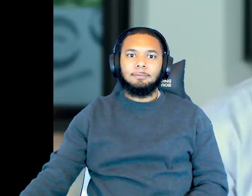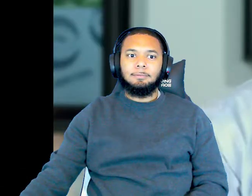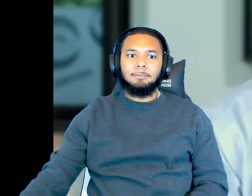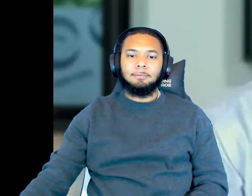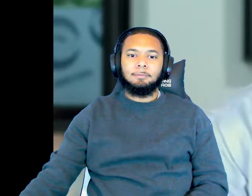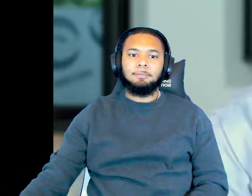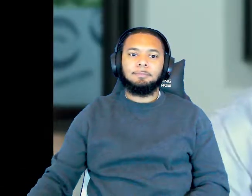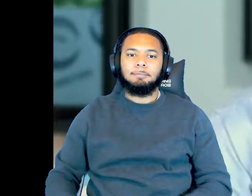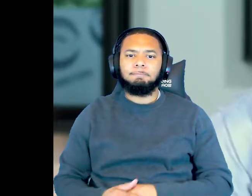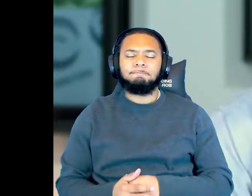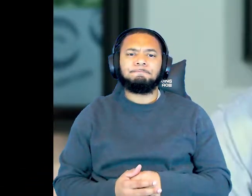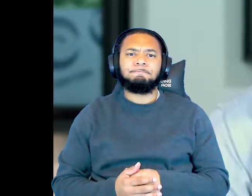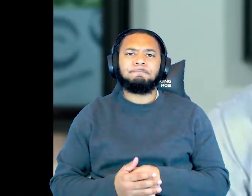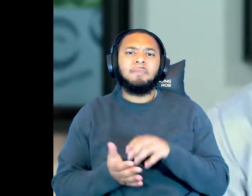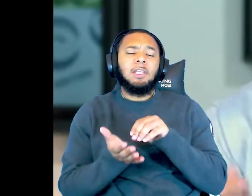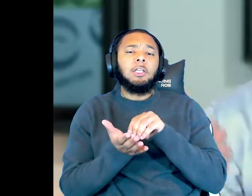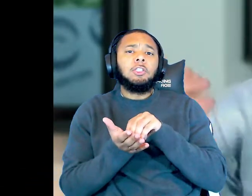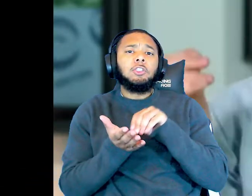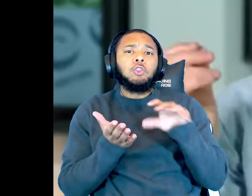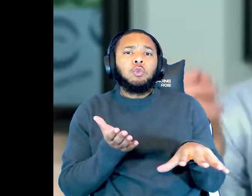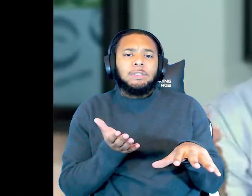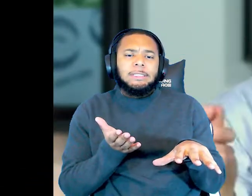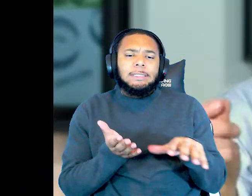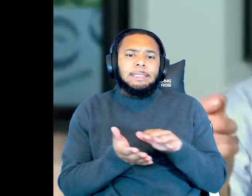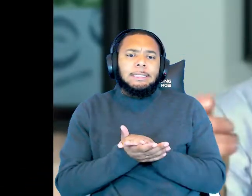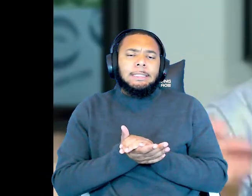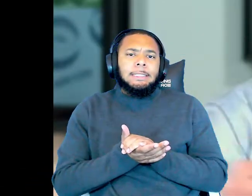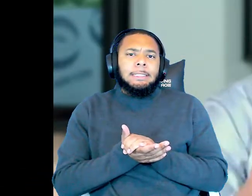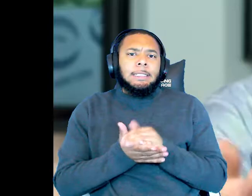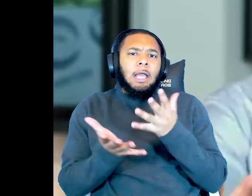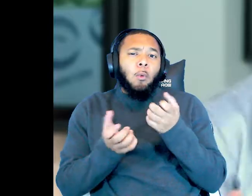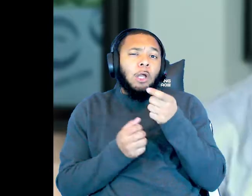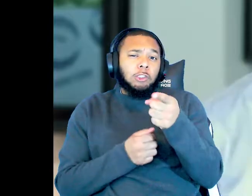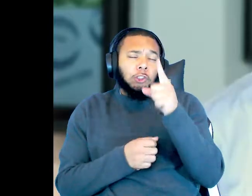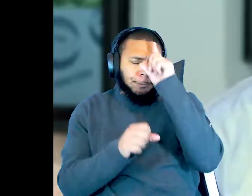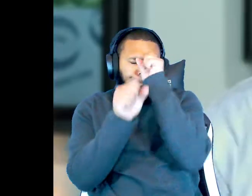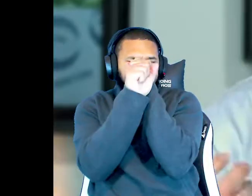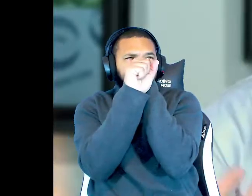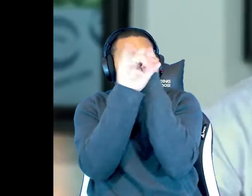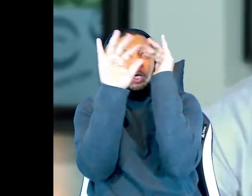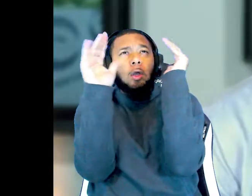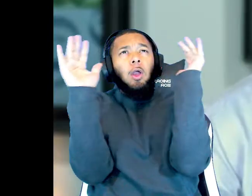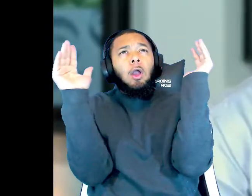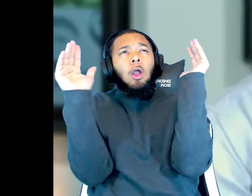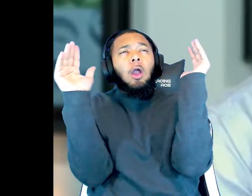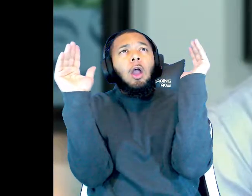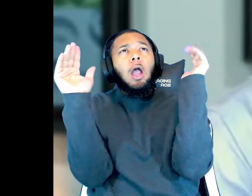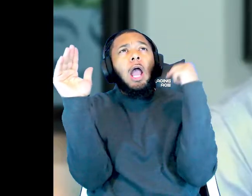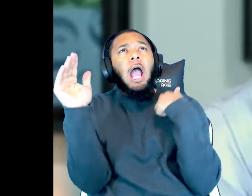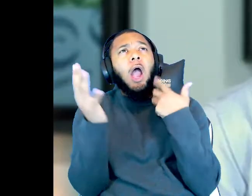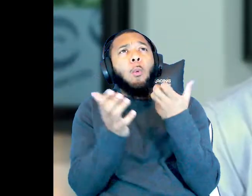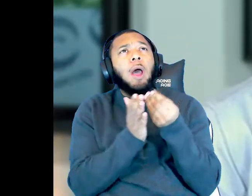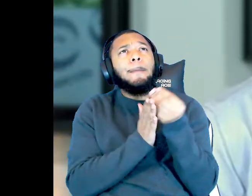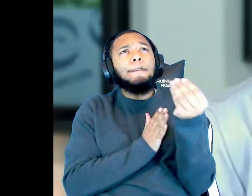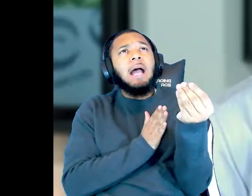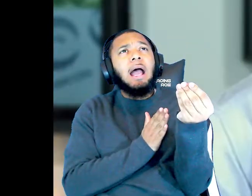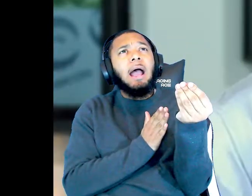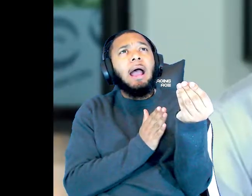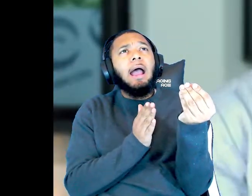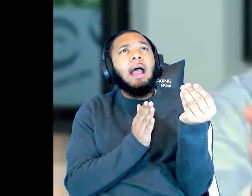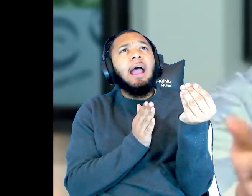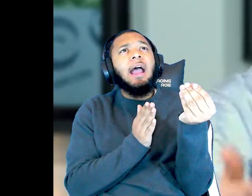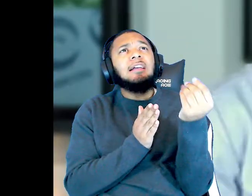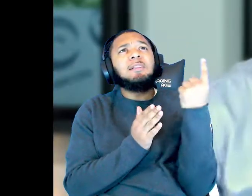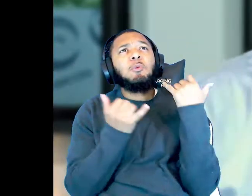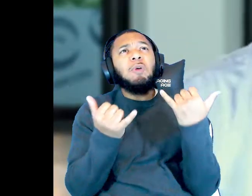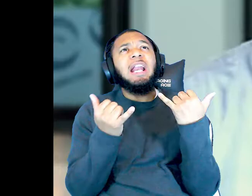So students, let's imagine that you want to buy something, but you don't quite have the cash right now, and